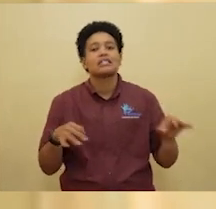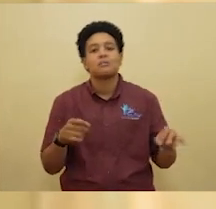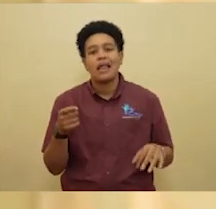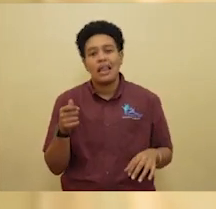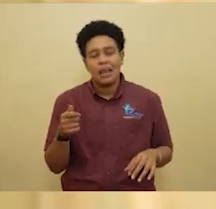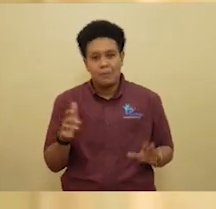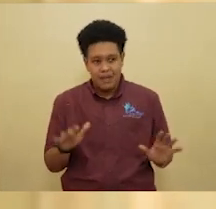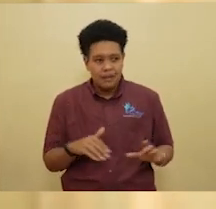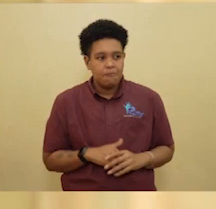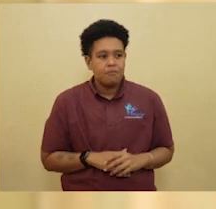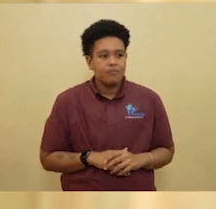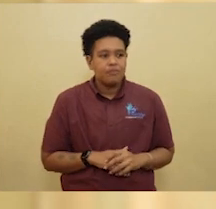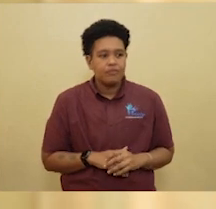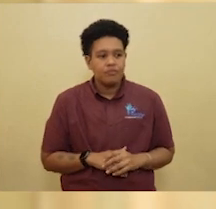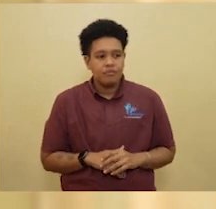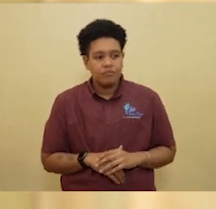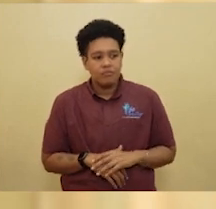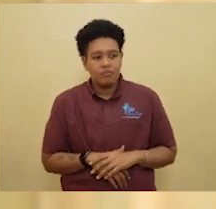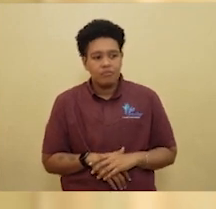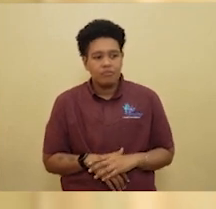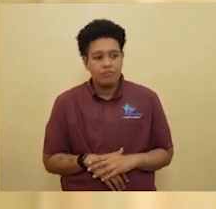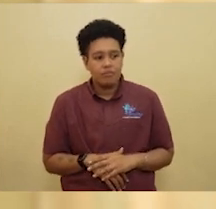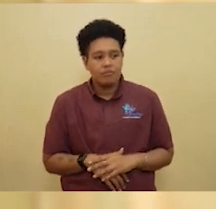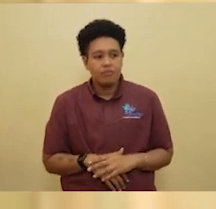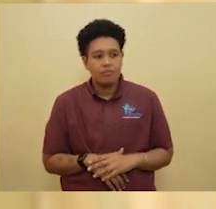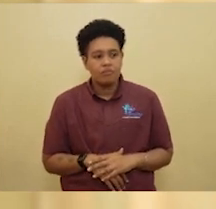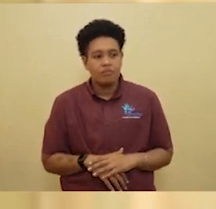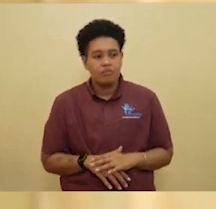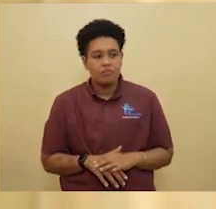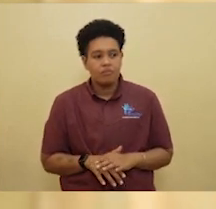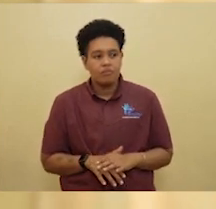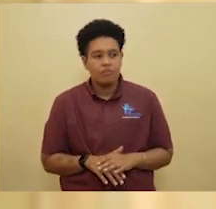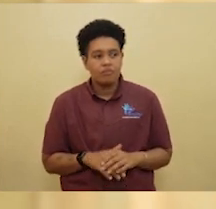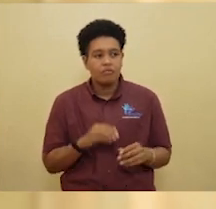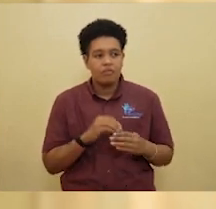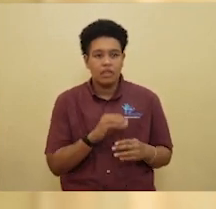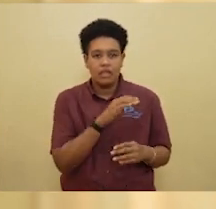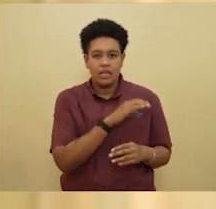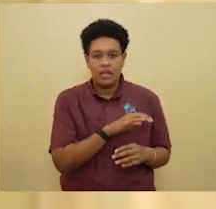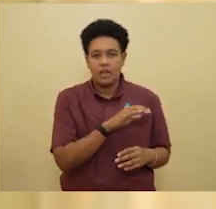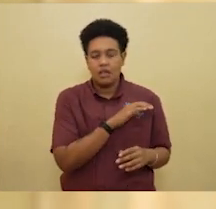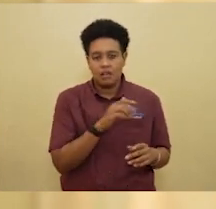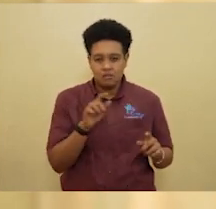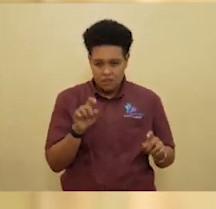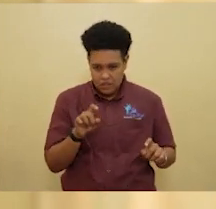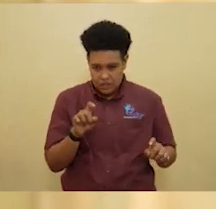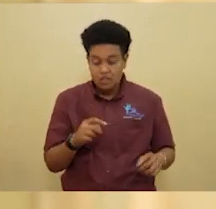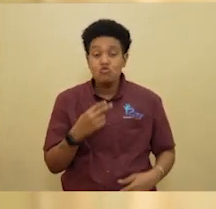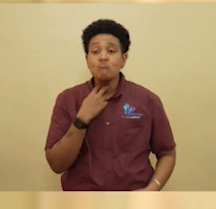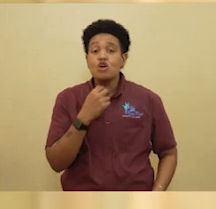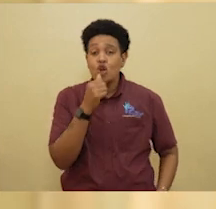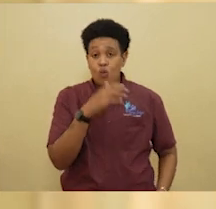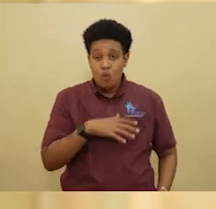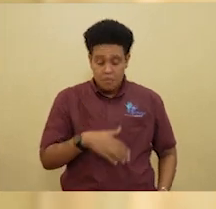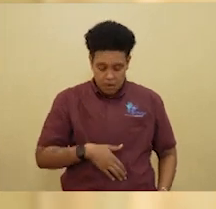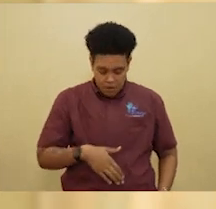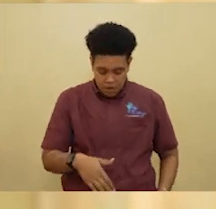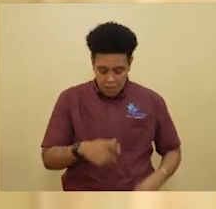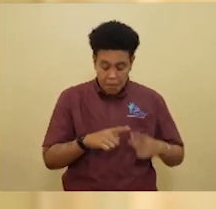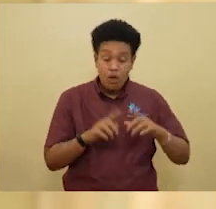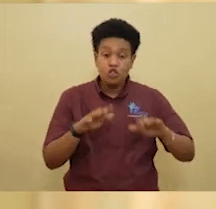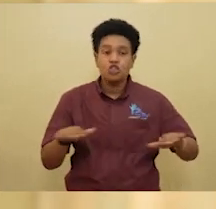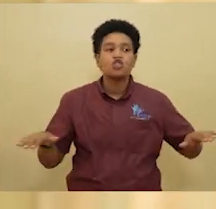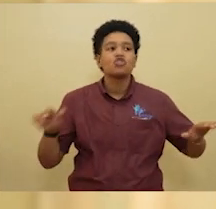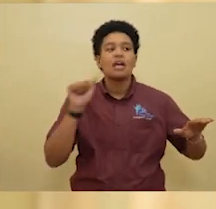a bit. So in clinical trials, pregnant women as well as children